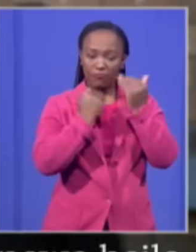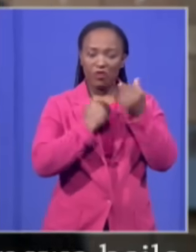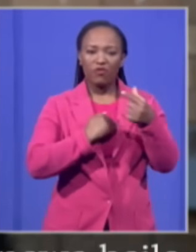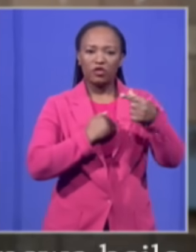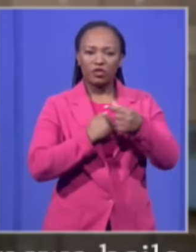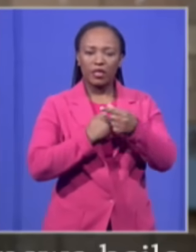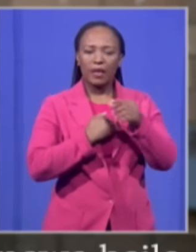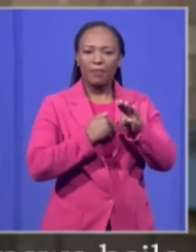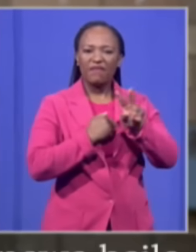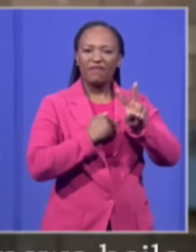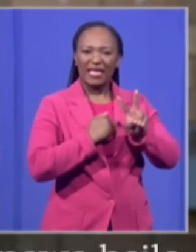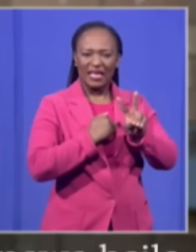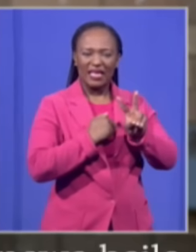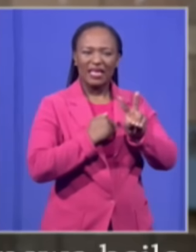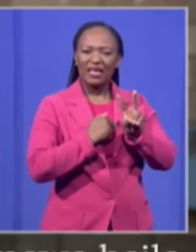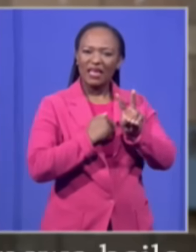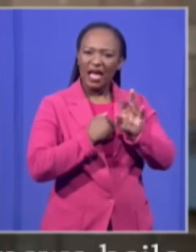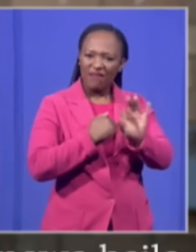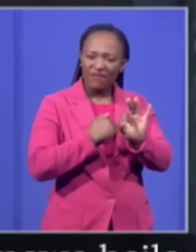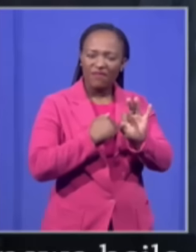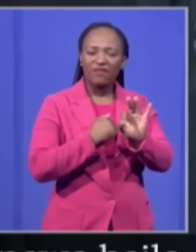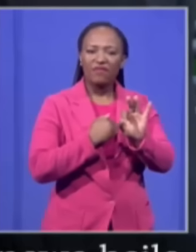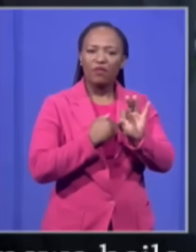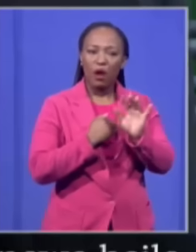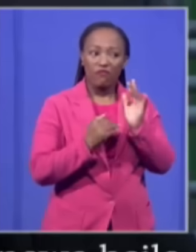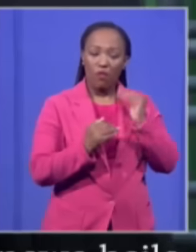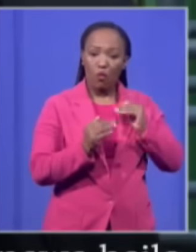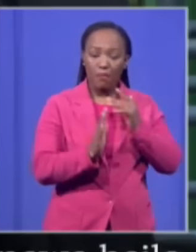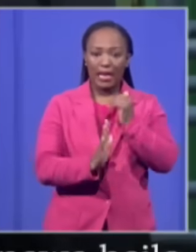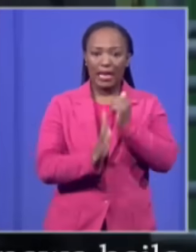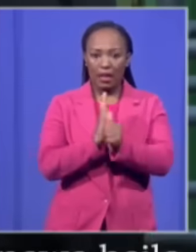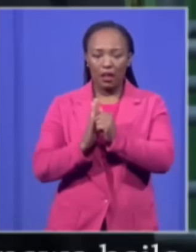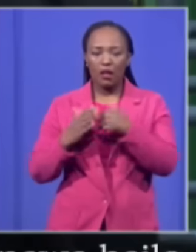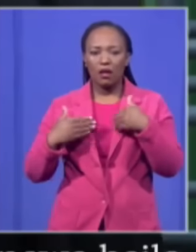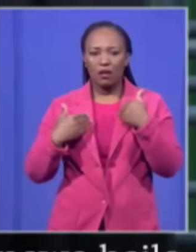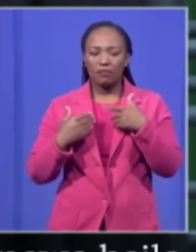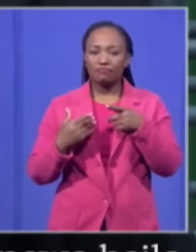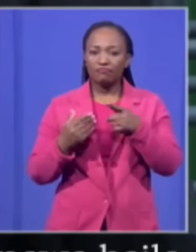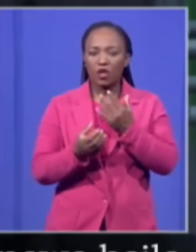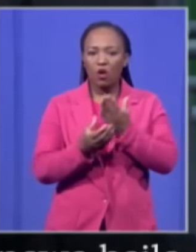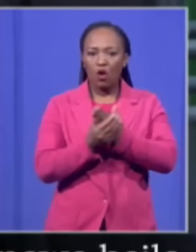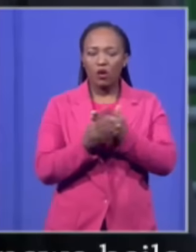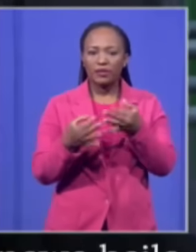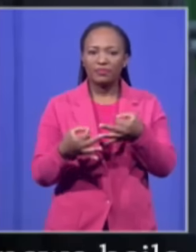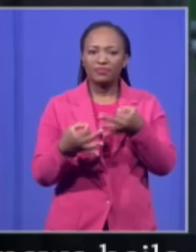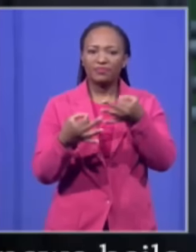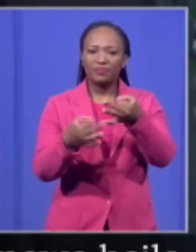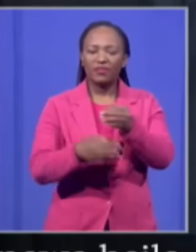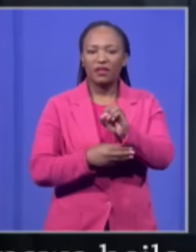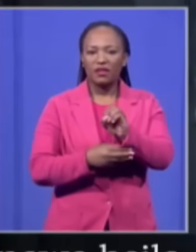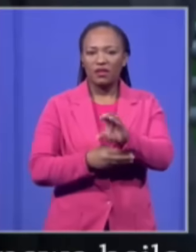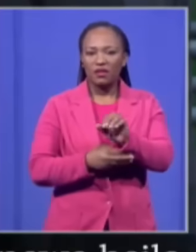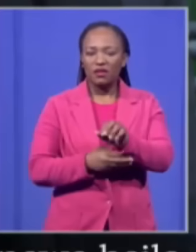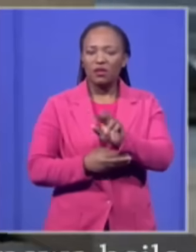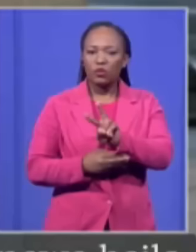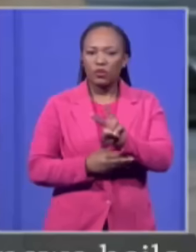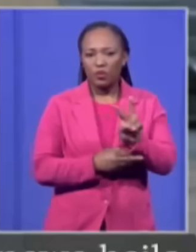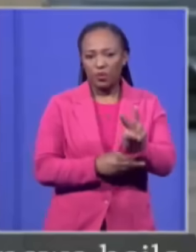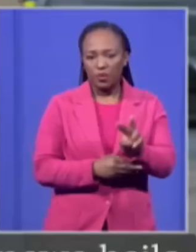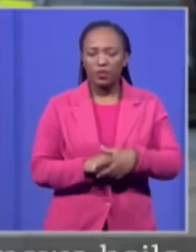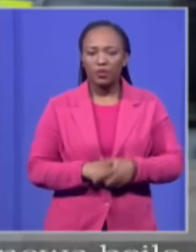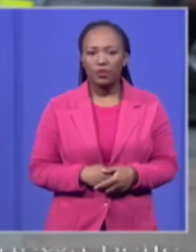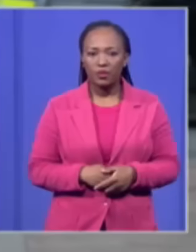violence and femicide cases serious. Molato ono o buseditswe morago go fitlhela fa lwetse e tlhola malatsi a le 22.